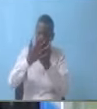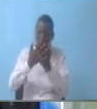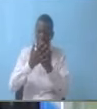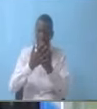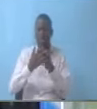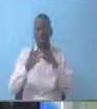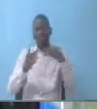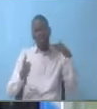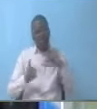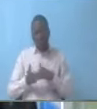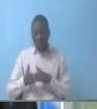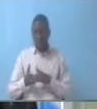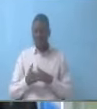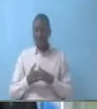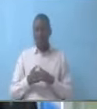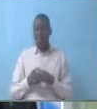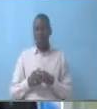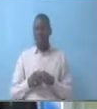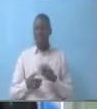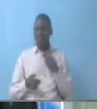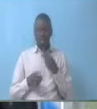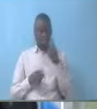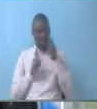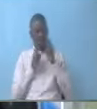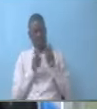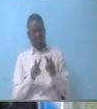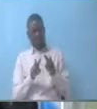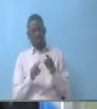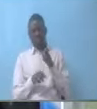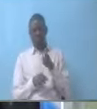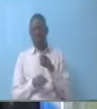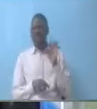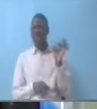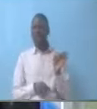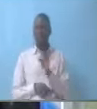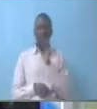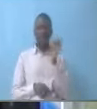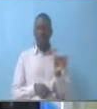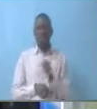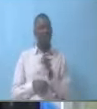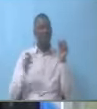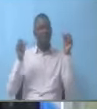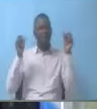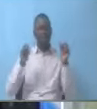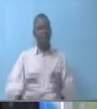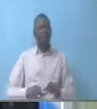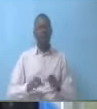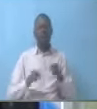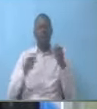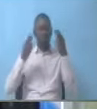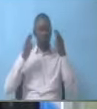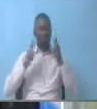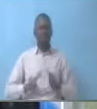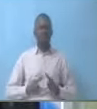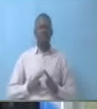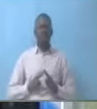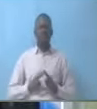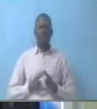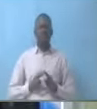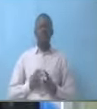force? It looks to me that this is very bad law. This is taking a